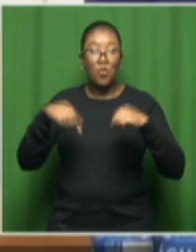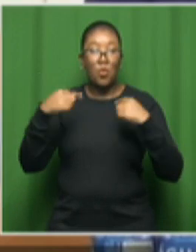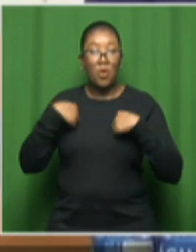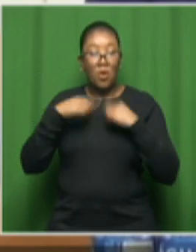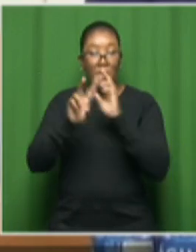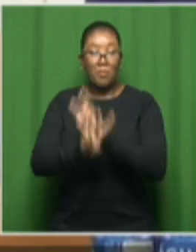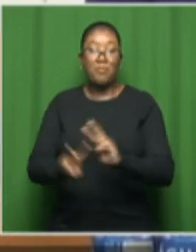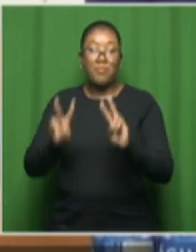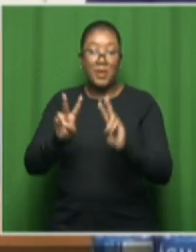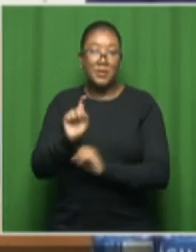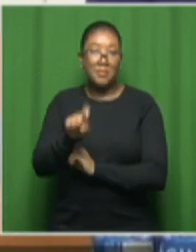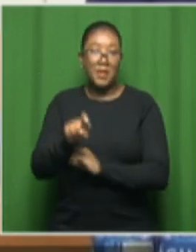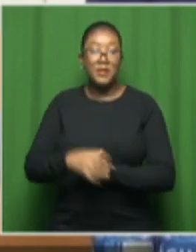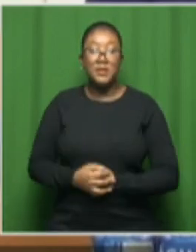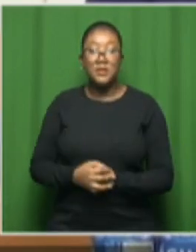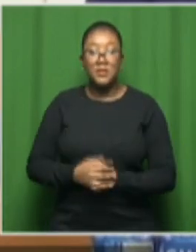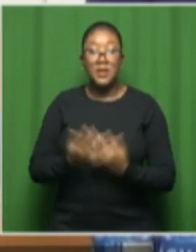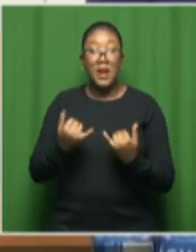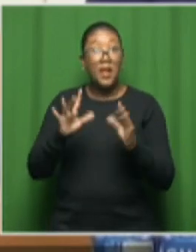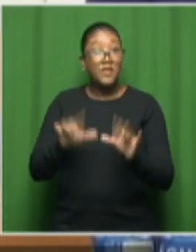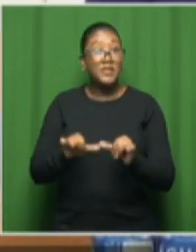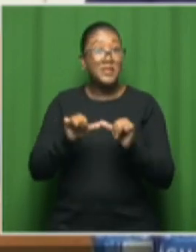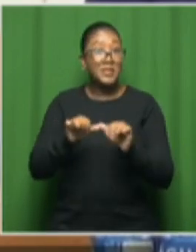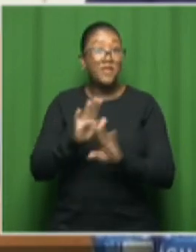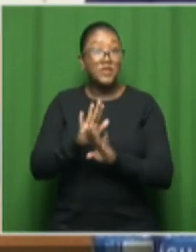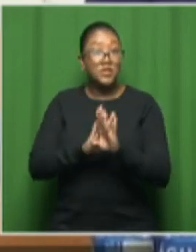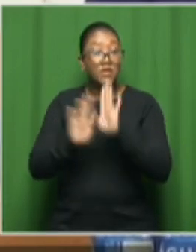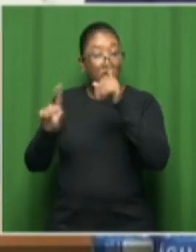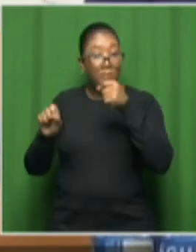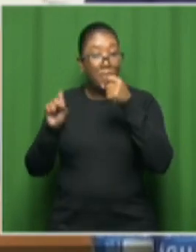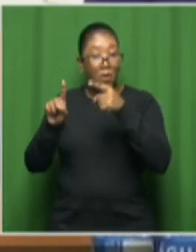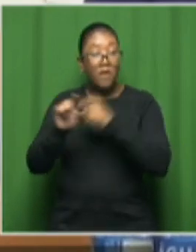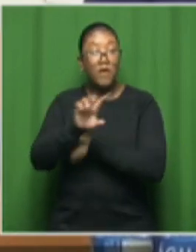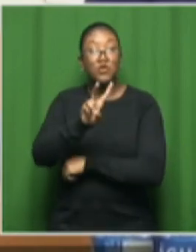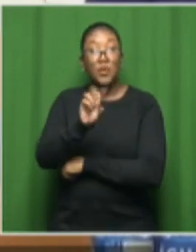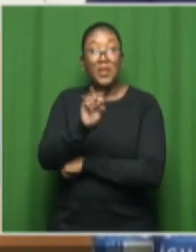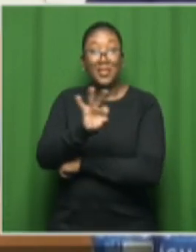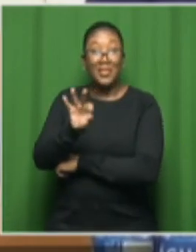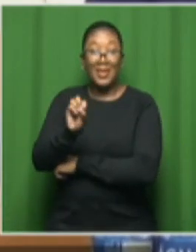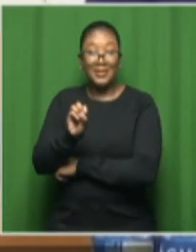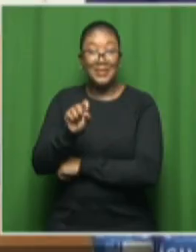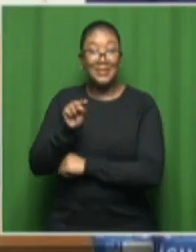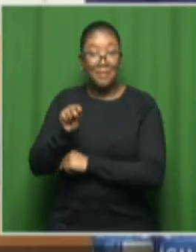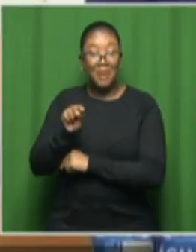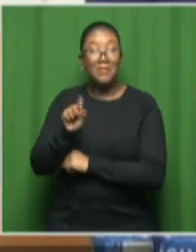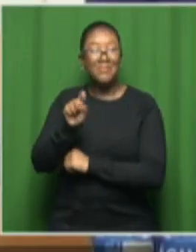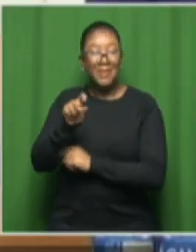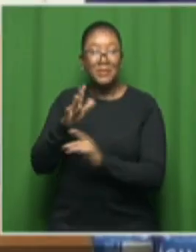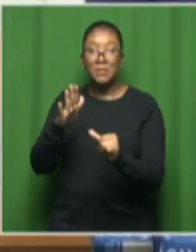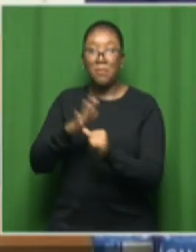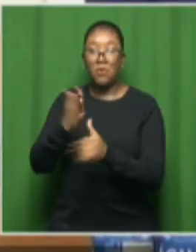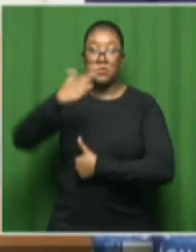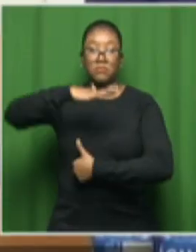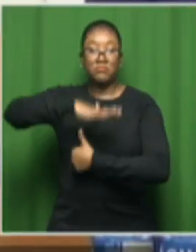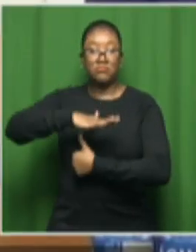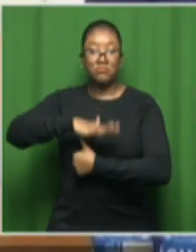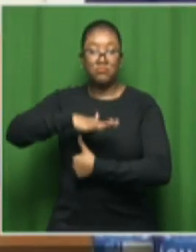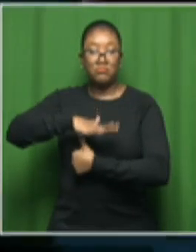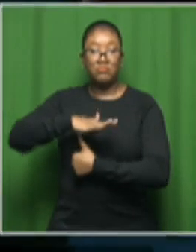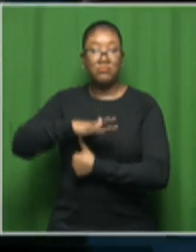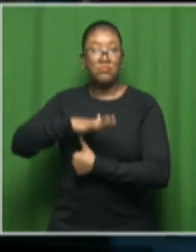The achievement of the Sustainable Development Goals by 2030 must be a priority for the next